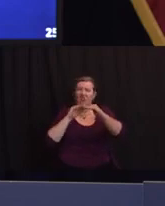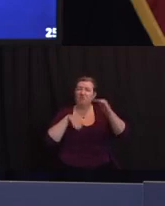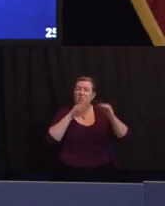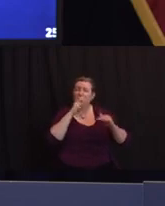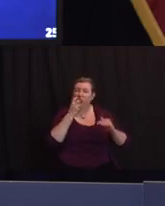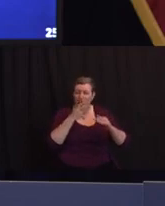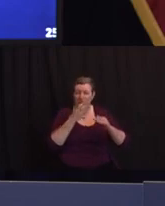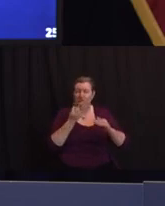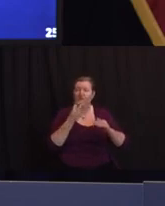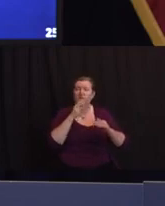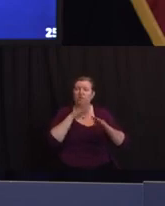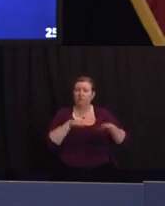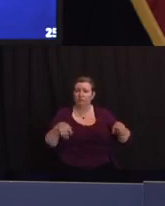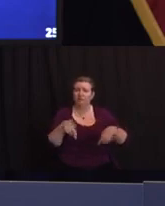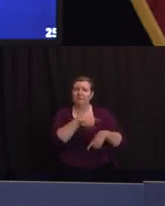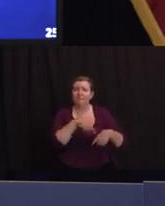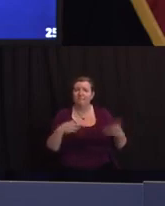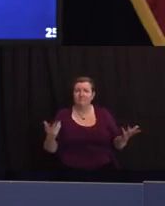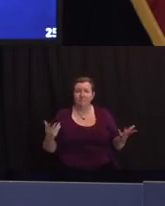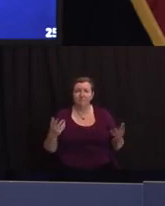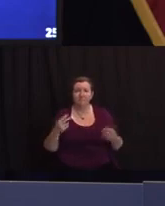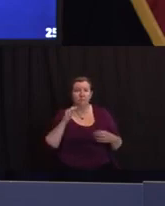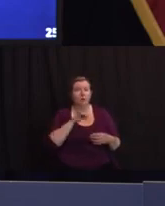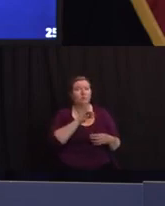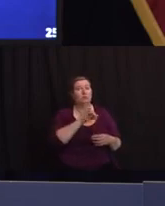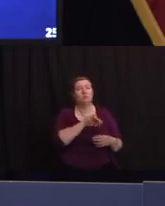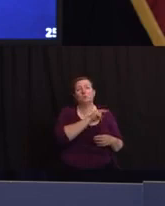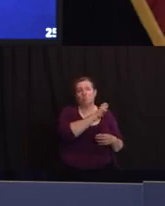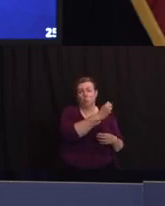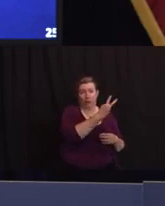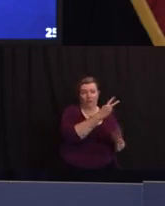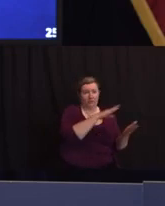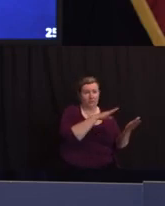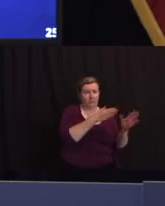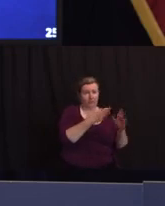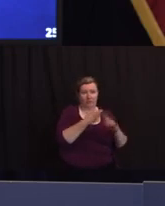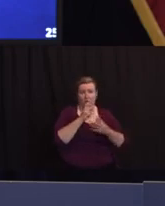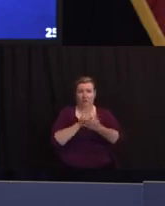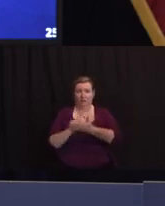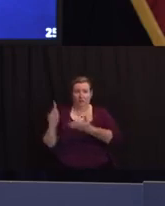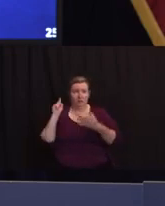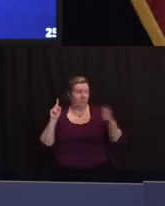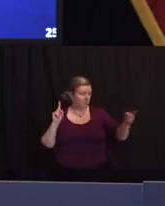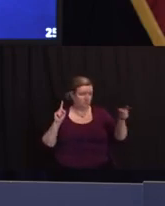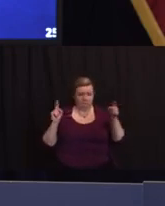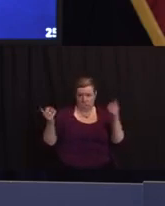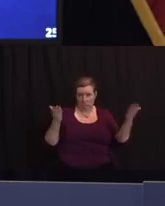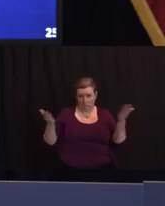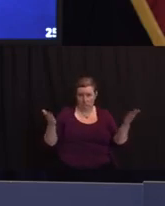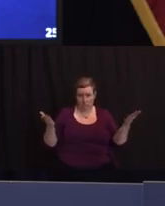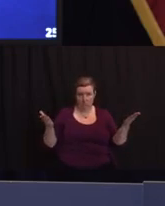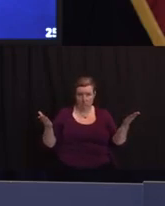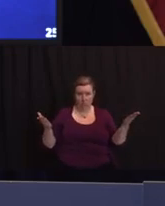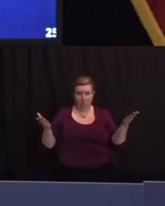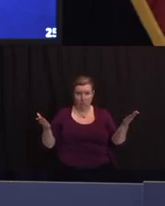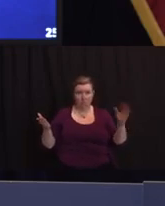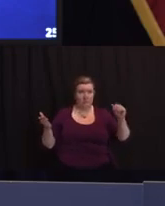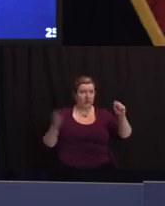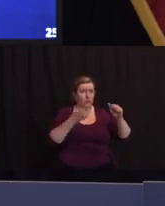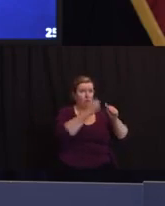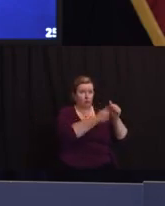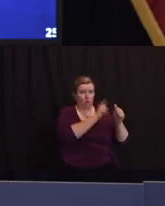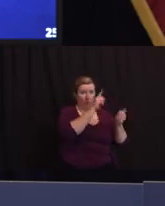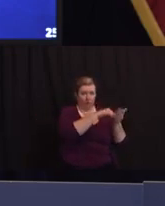data from June 12th compared to data from last week, case rates per 100,000 have